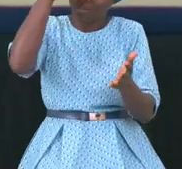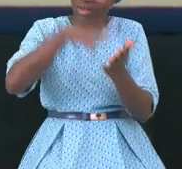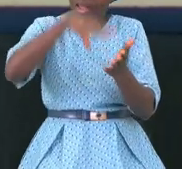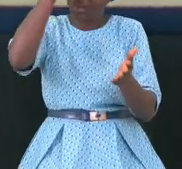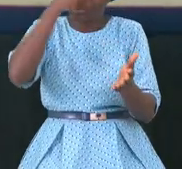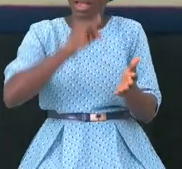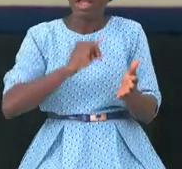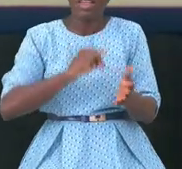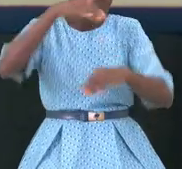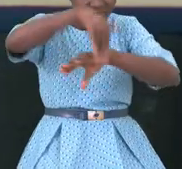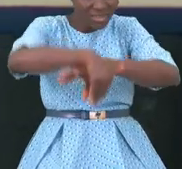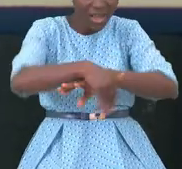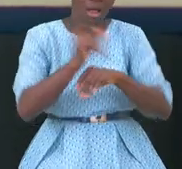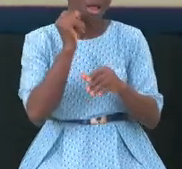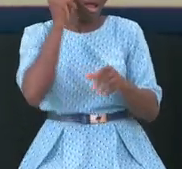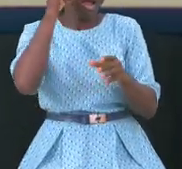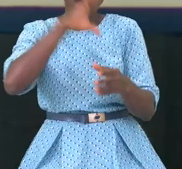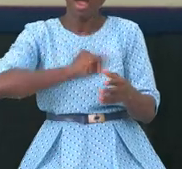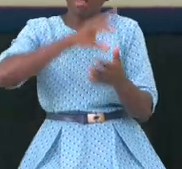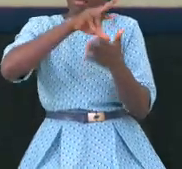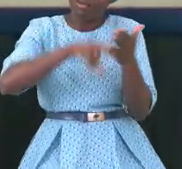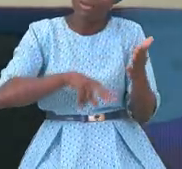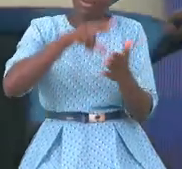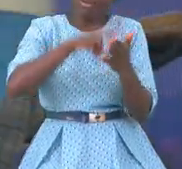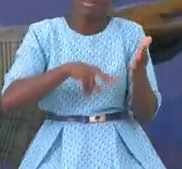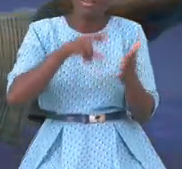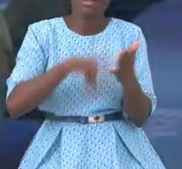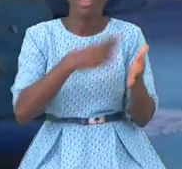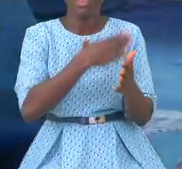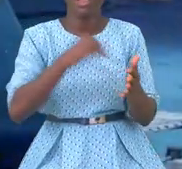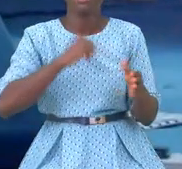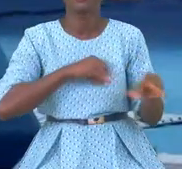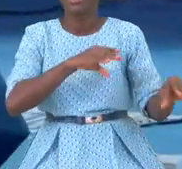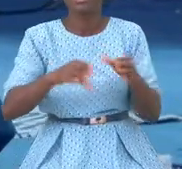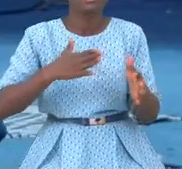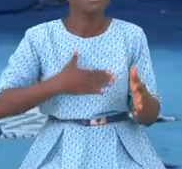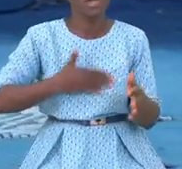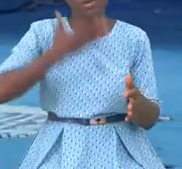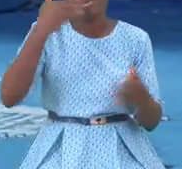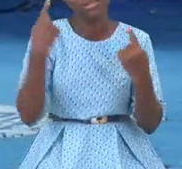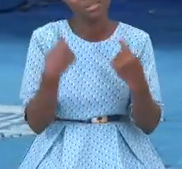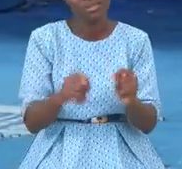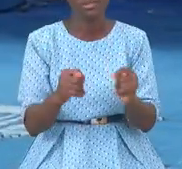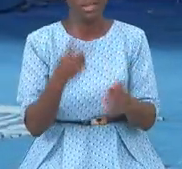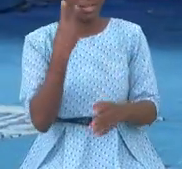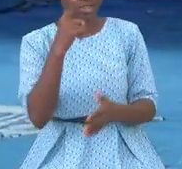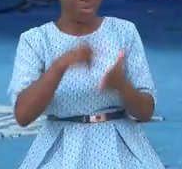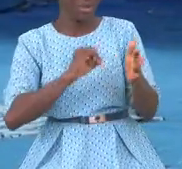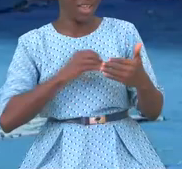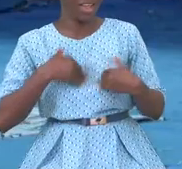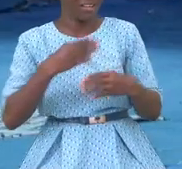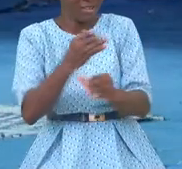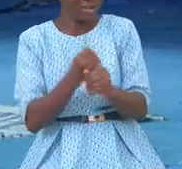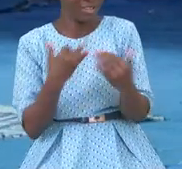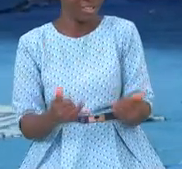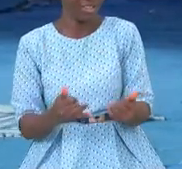a new leaf. I did my very best. Look at what I've got now. I attained. That's another